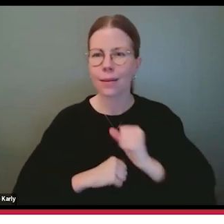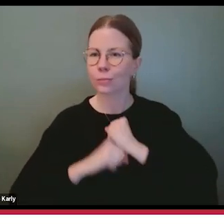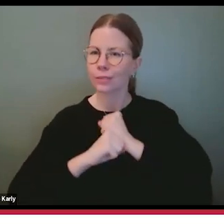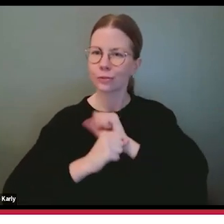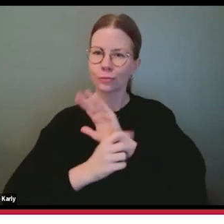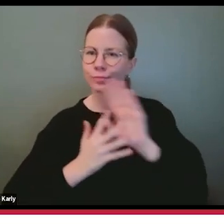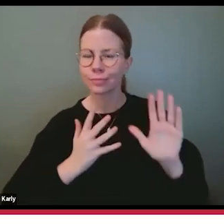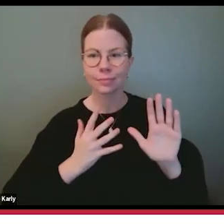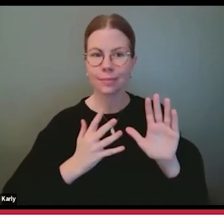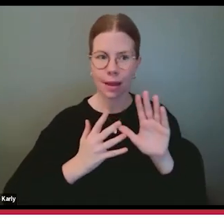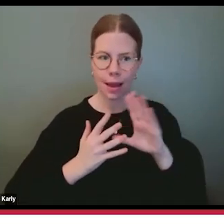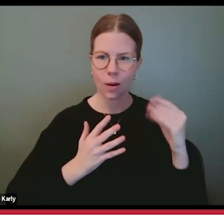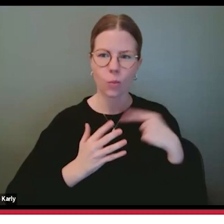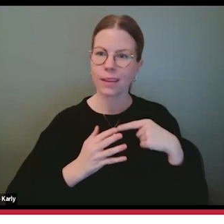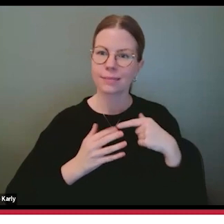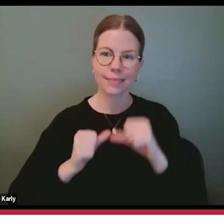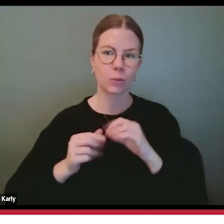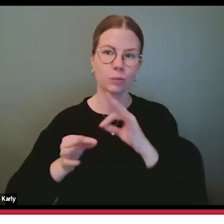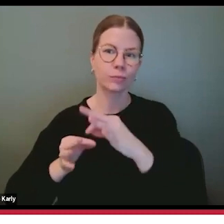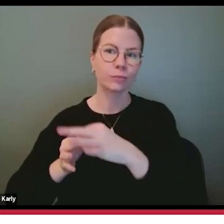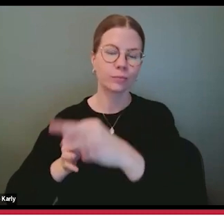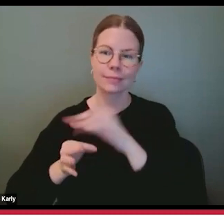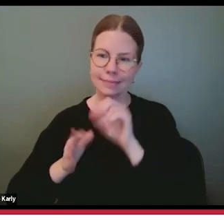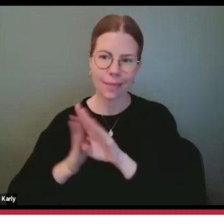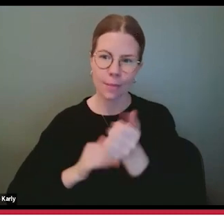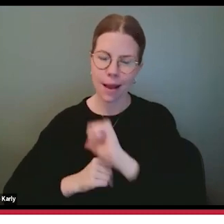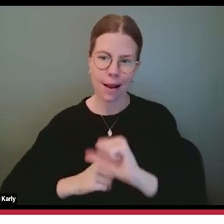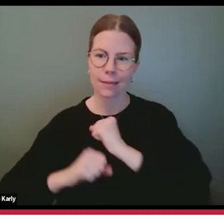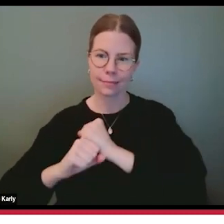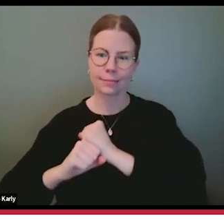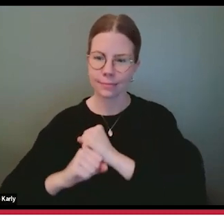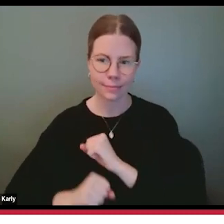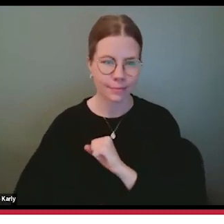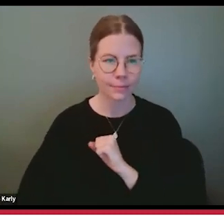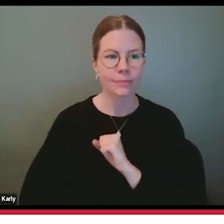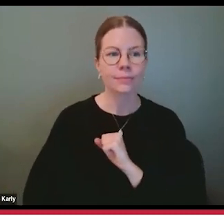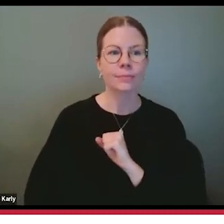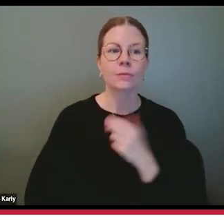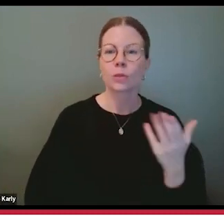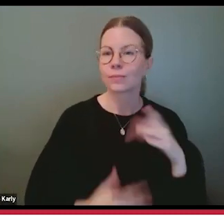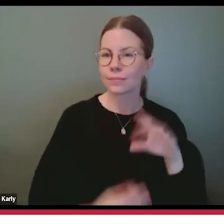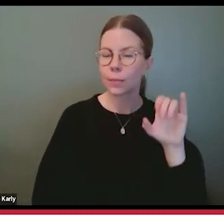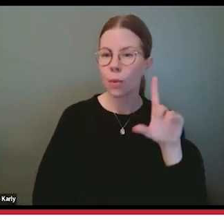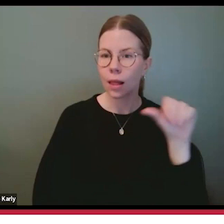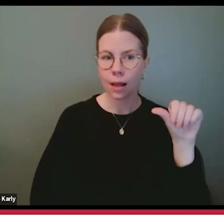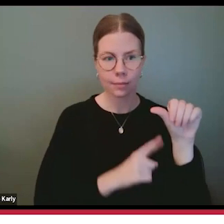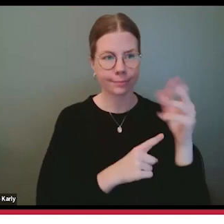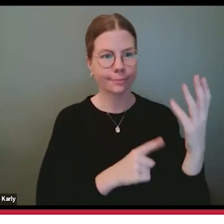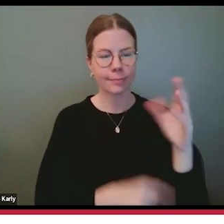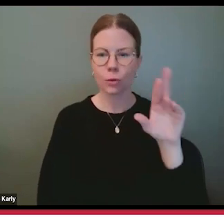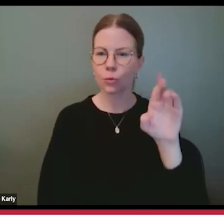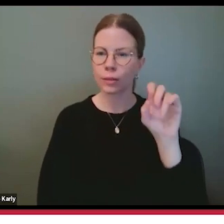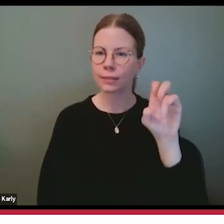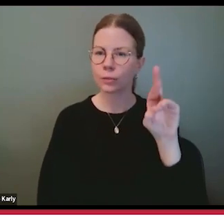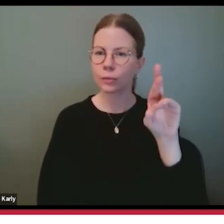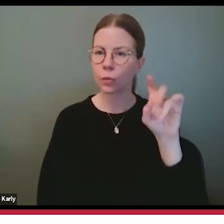So to summarize this experience with Ebola, we still don't really know what the reservoir of Ebola is, at least by the official definition